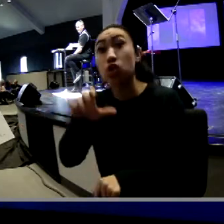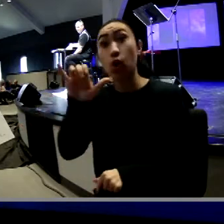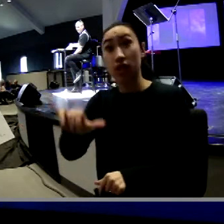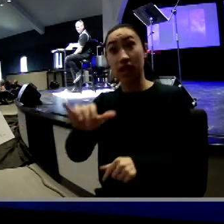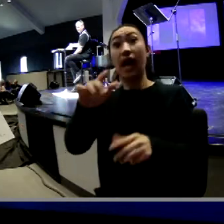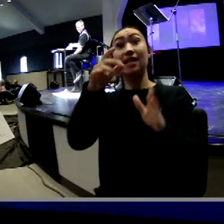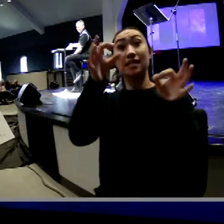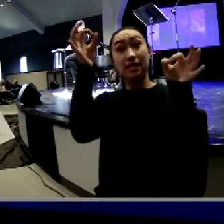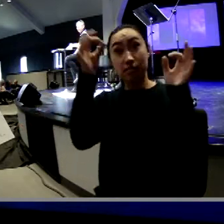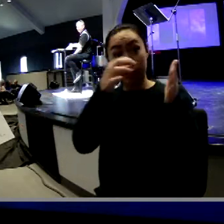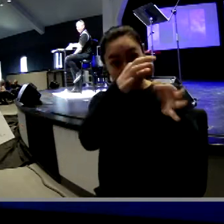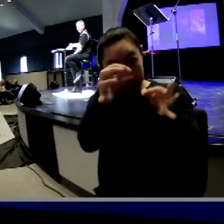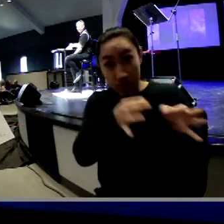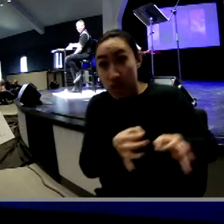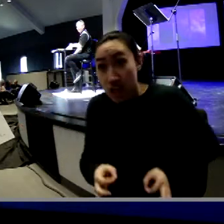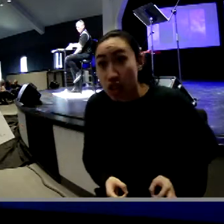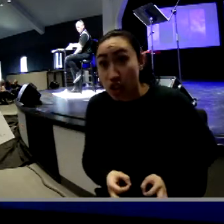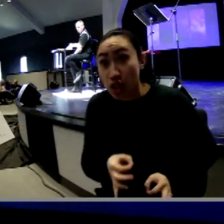Attendance